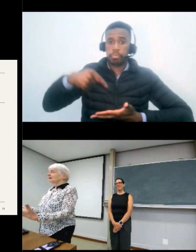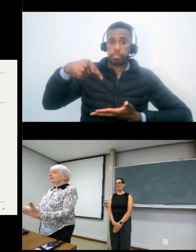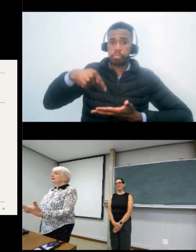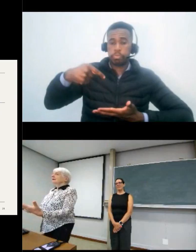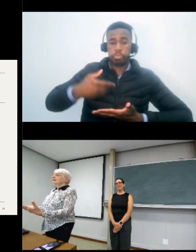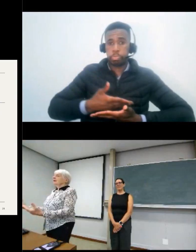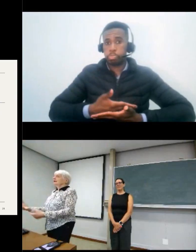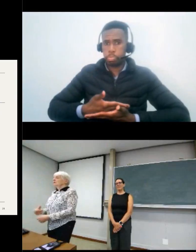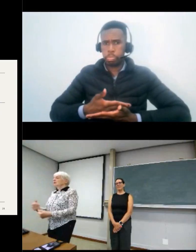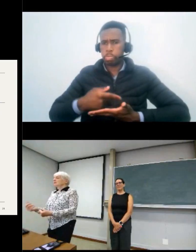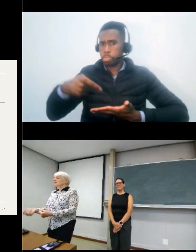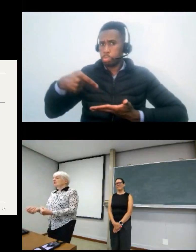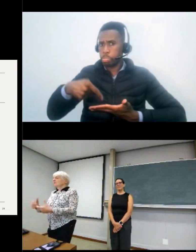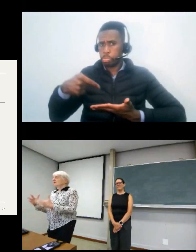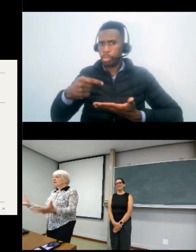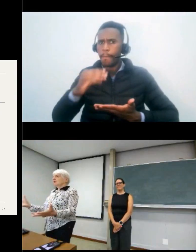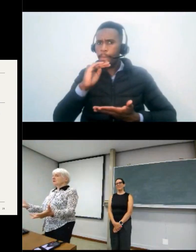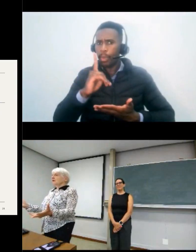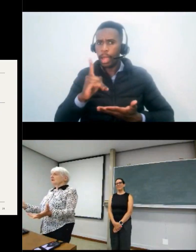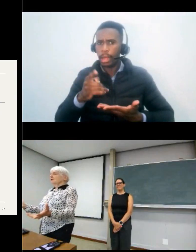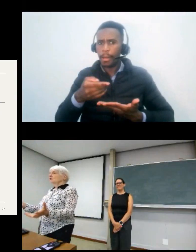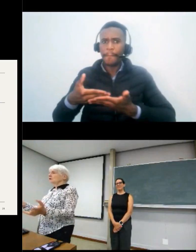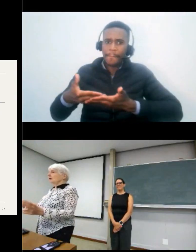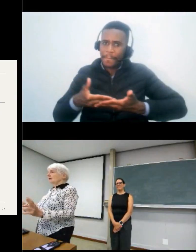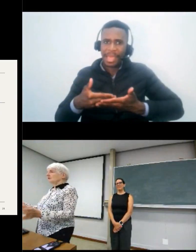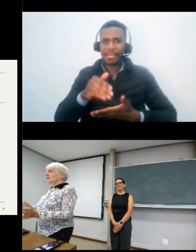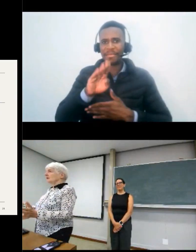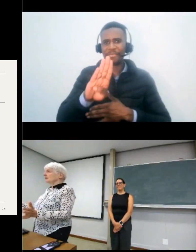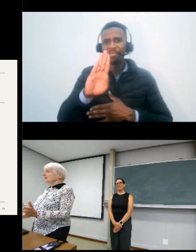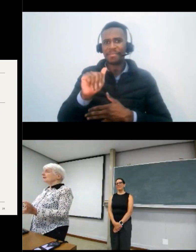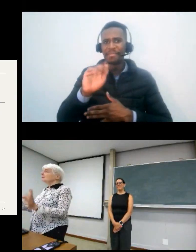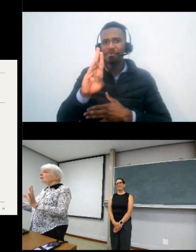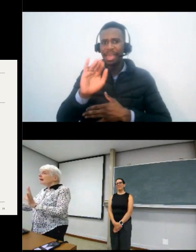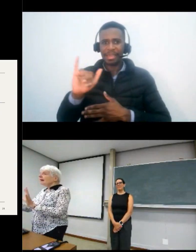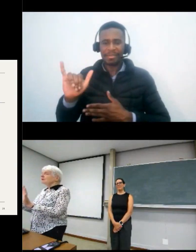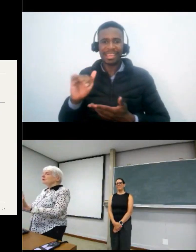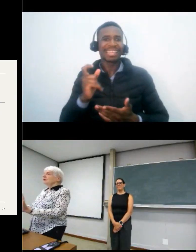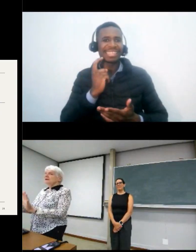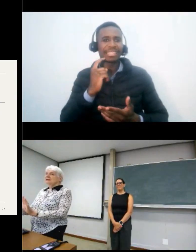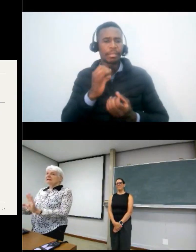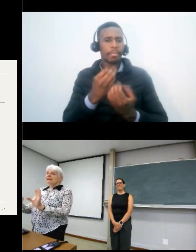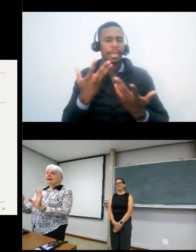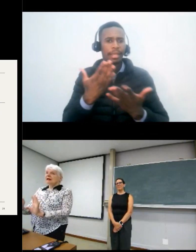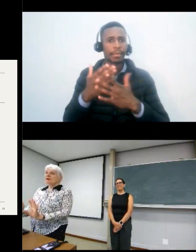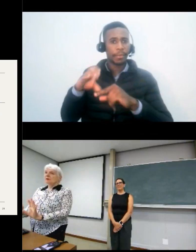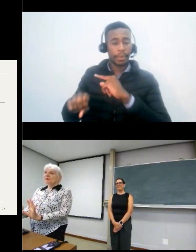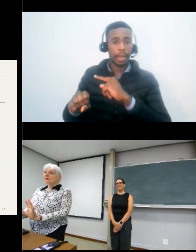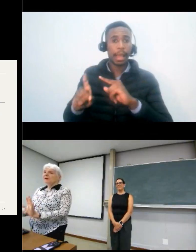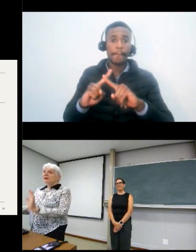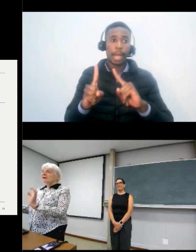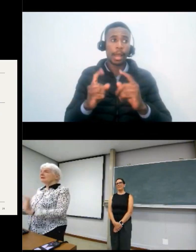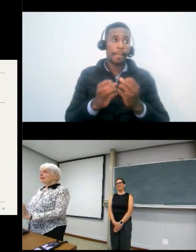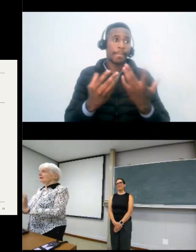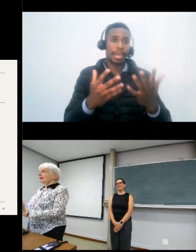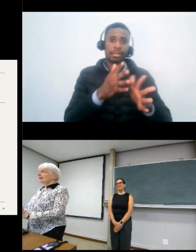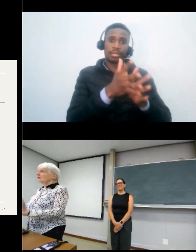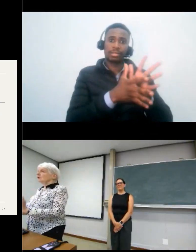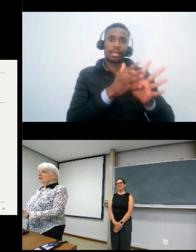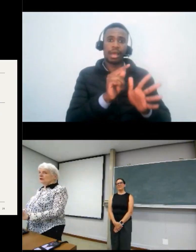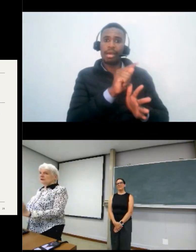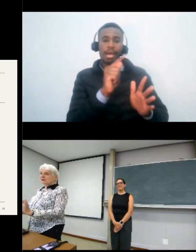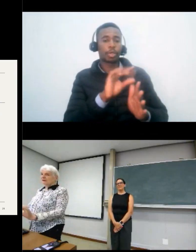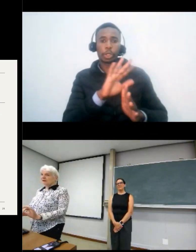meant. Okay, but many other signs do not have that iconicity. But how does iconicity help